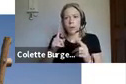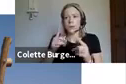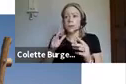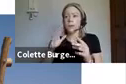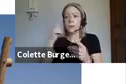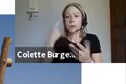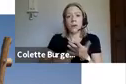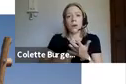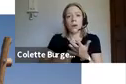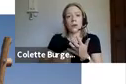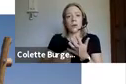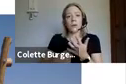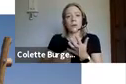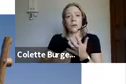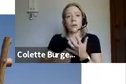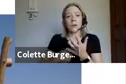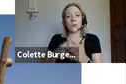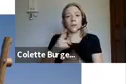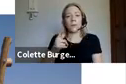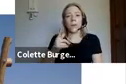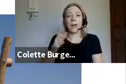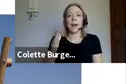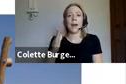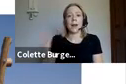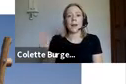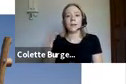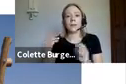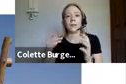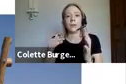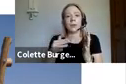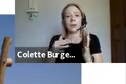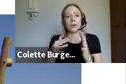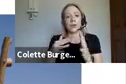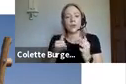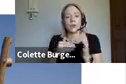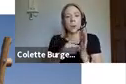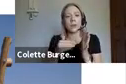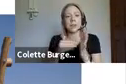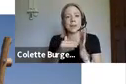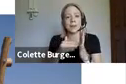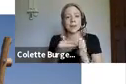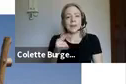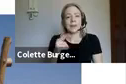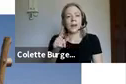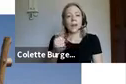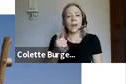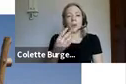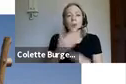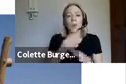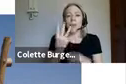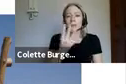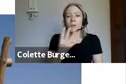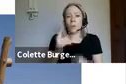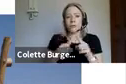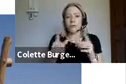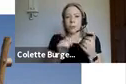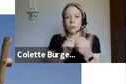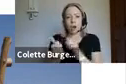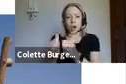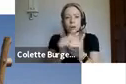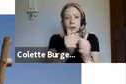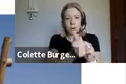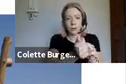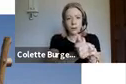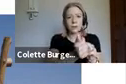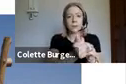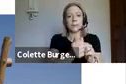Swaziland, now known as Eswatini, and worked with 4 different partners there: Bantwana